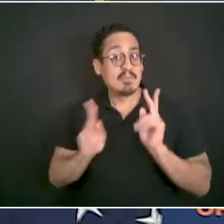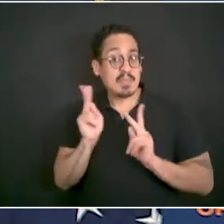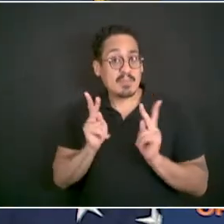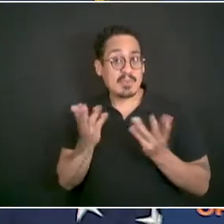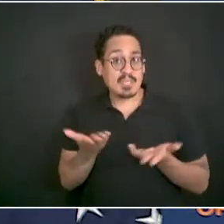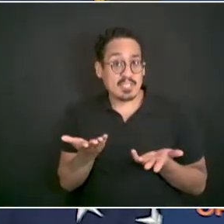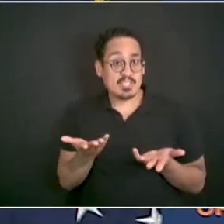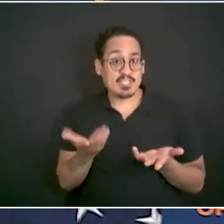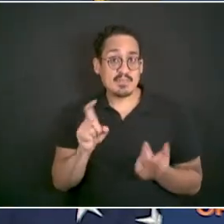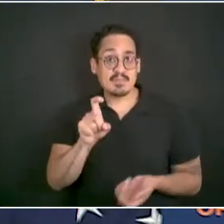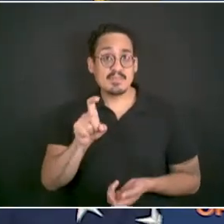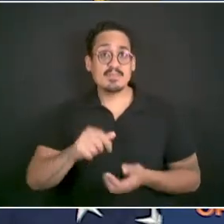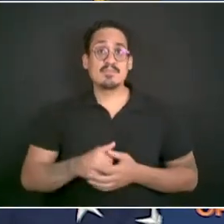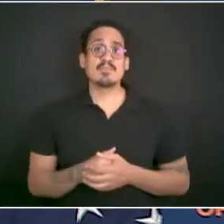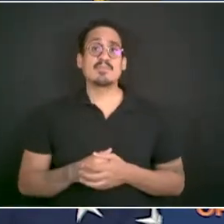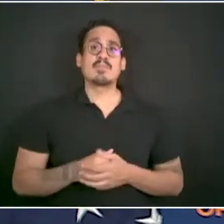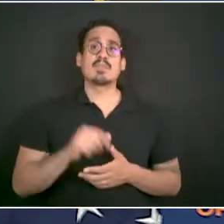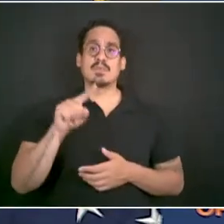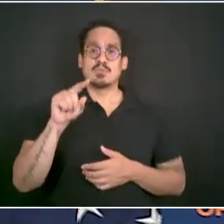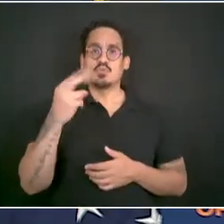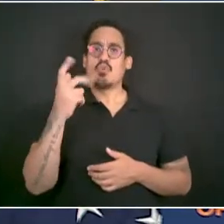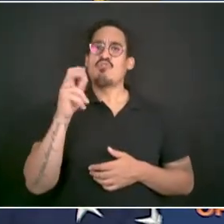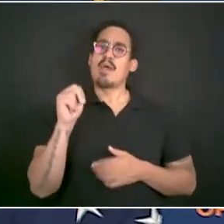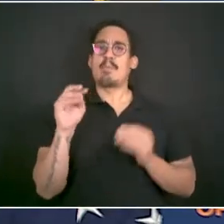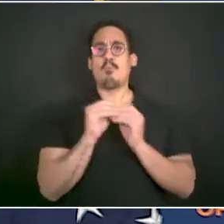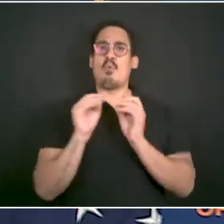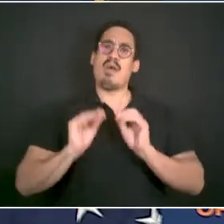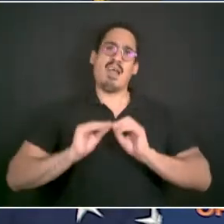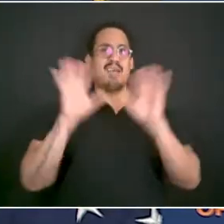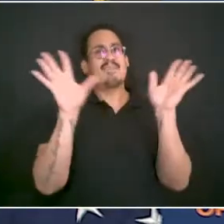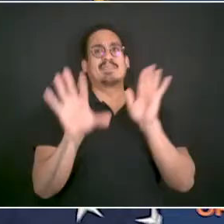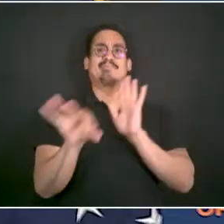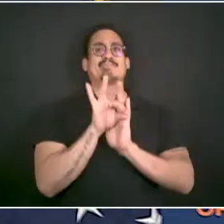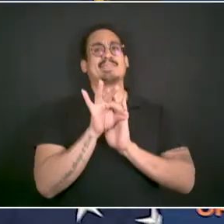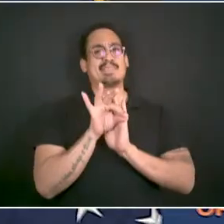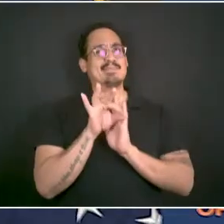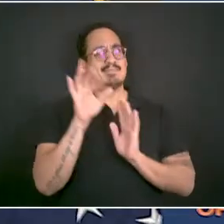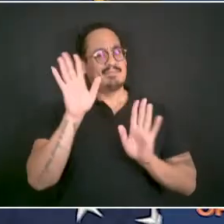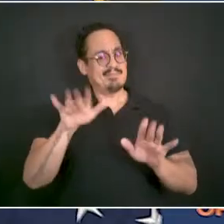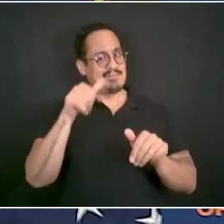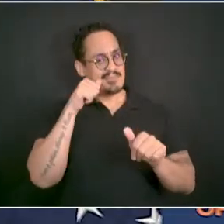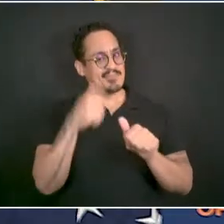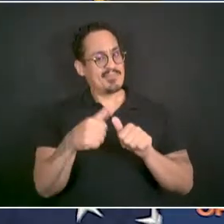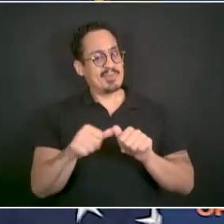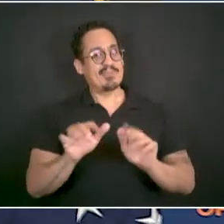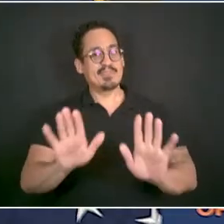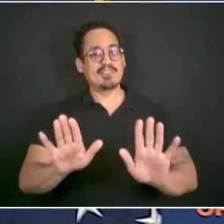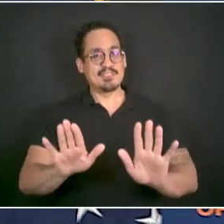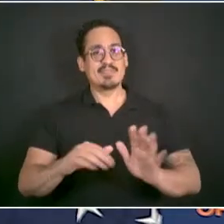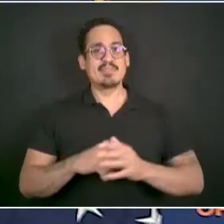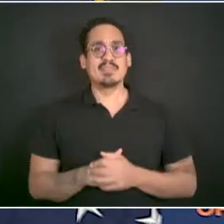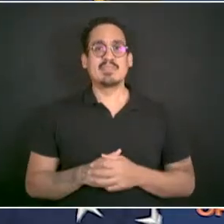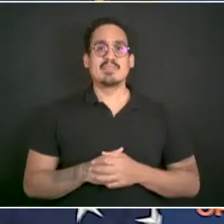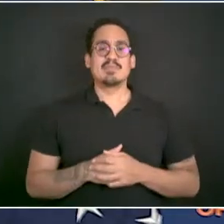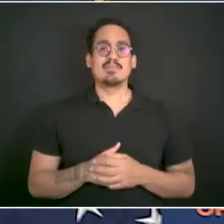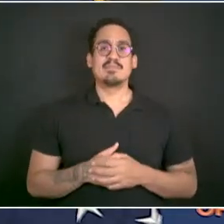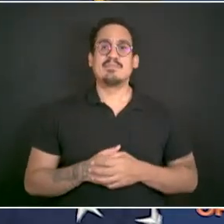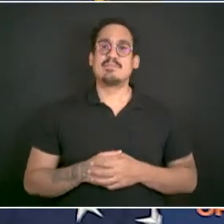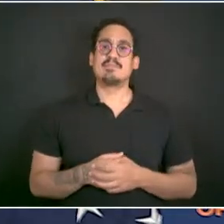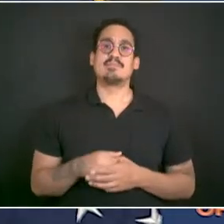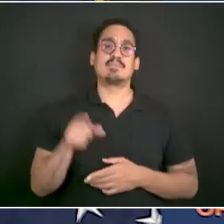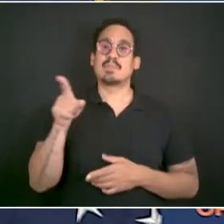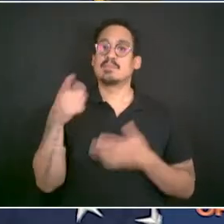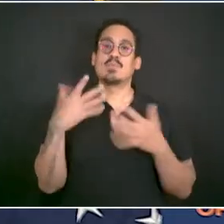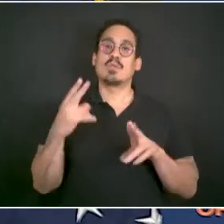not forget the fact we have a controller that he's refusing, for the most part, to use pension funds to invest